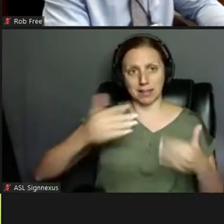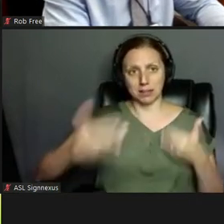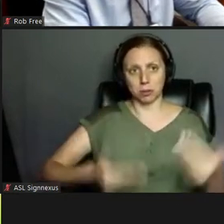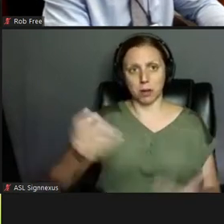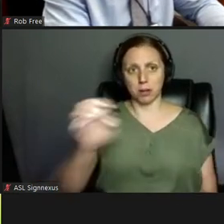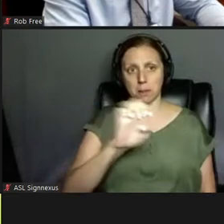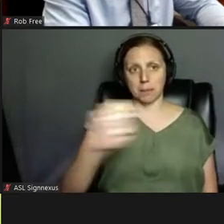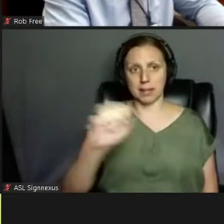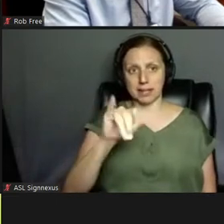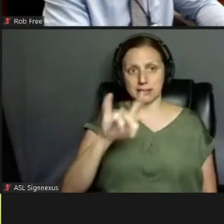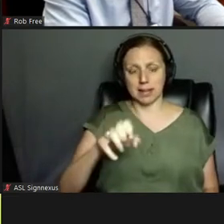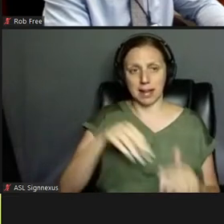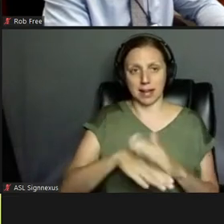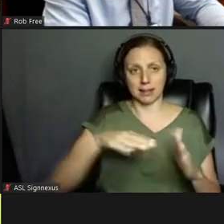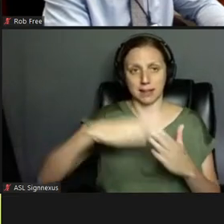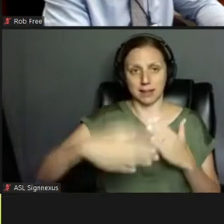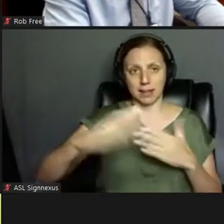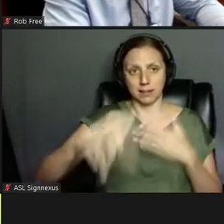of the year. Thank you.